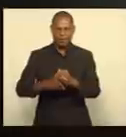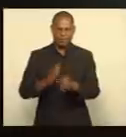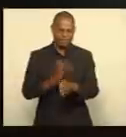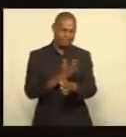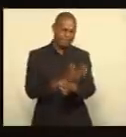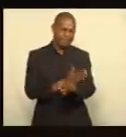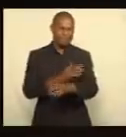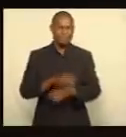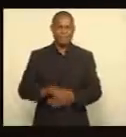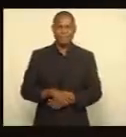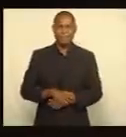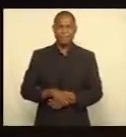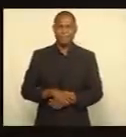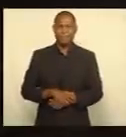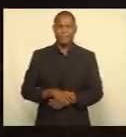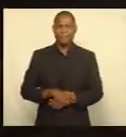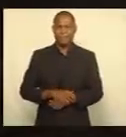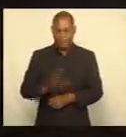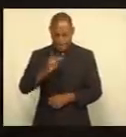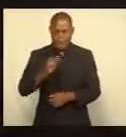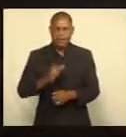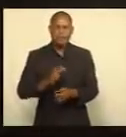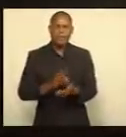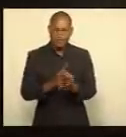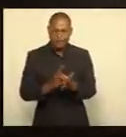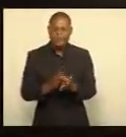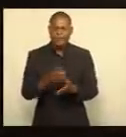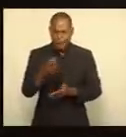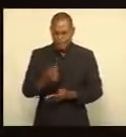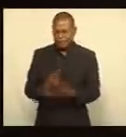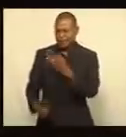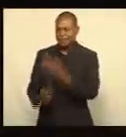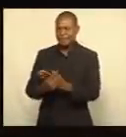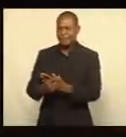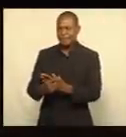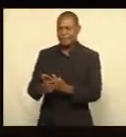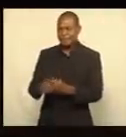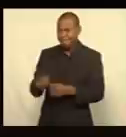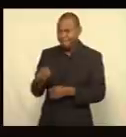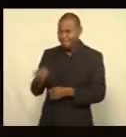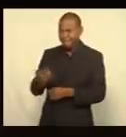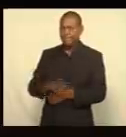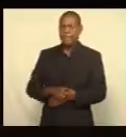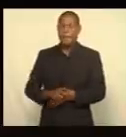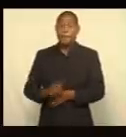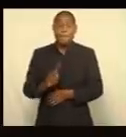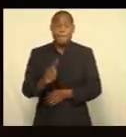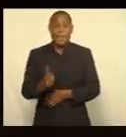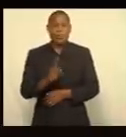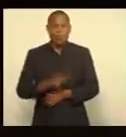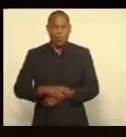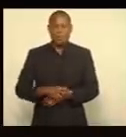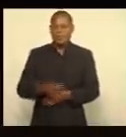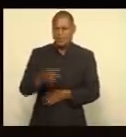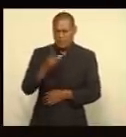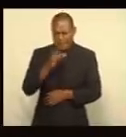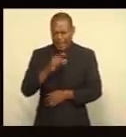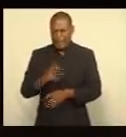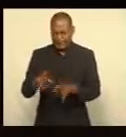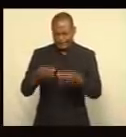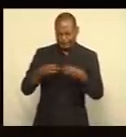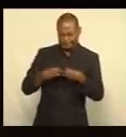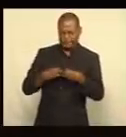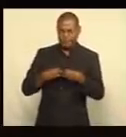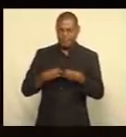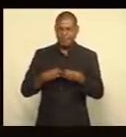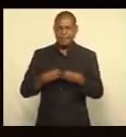Edwin, the virus is out there, and the health ministry says that we should act as if it's a contagious variant of the virus, as they will only be